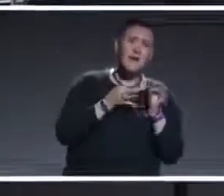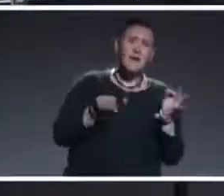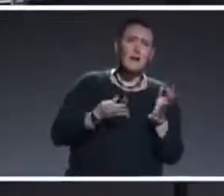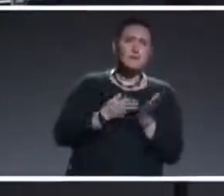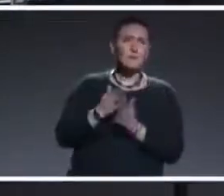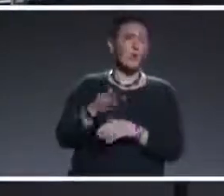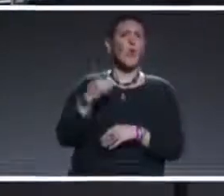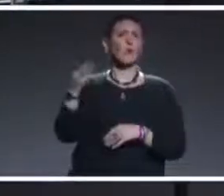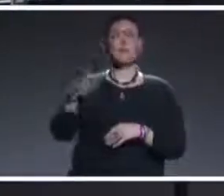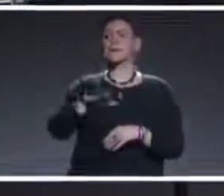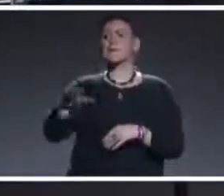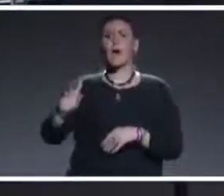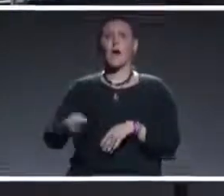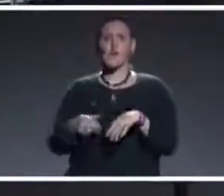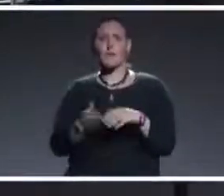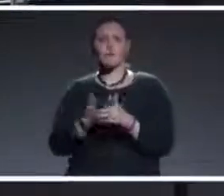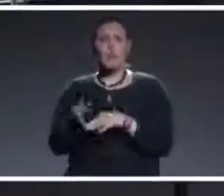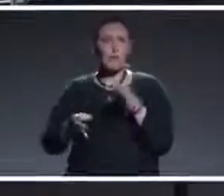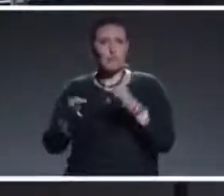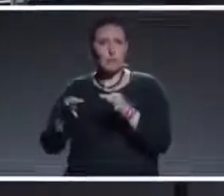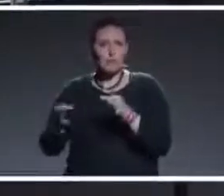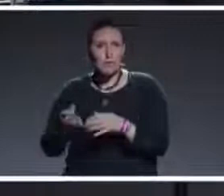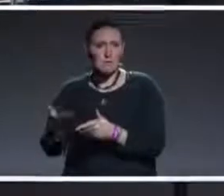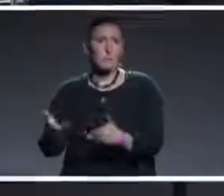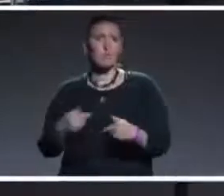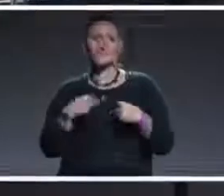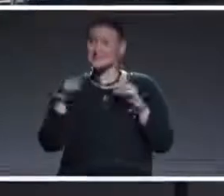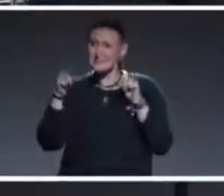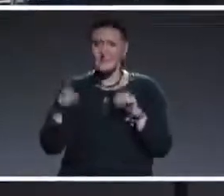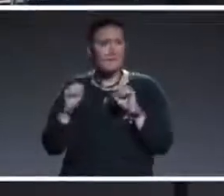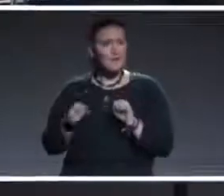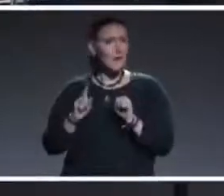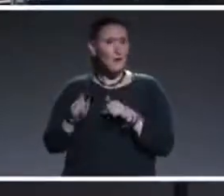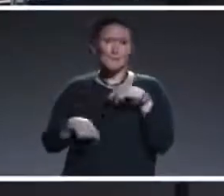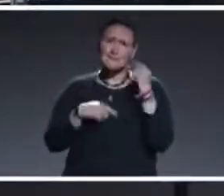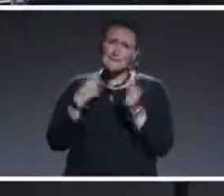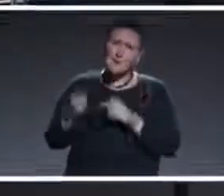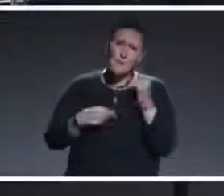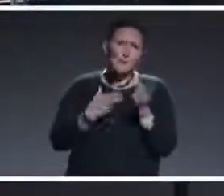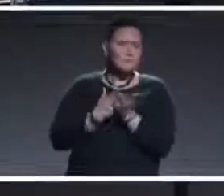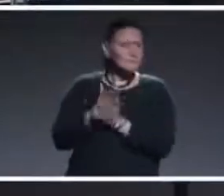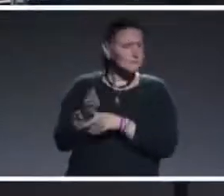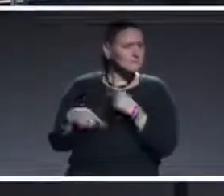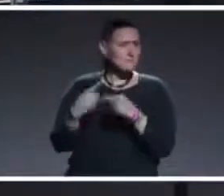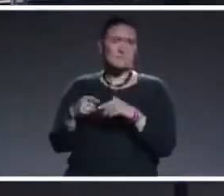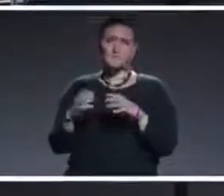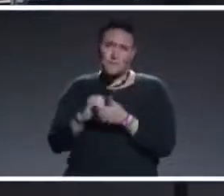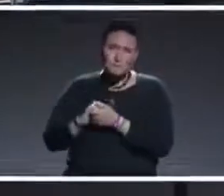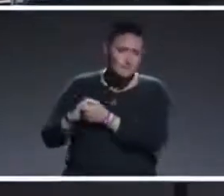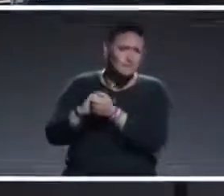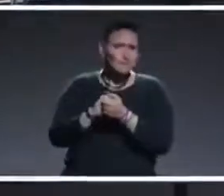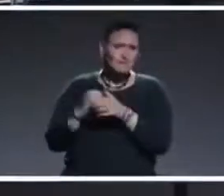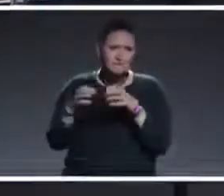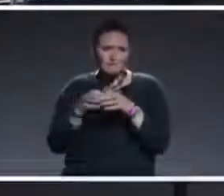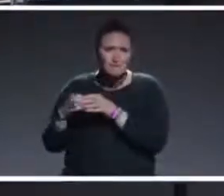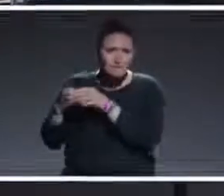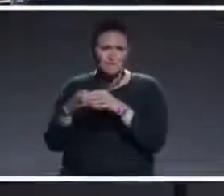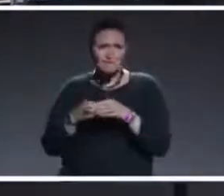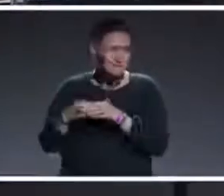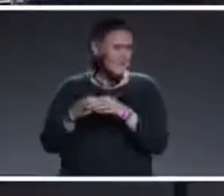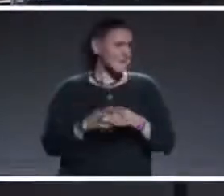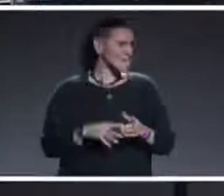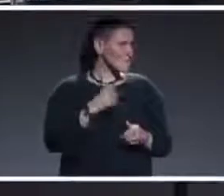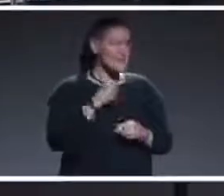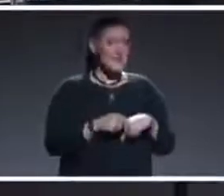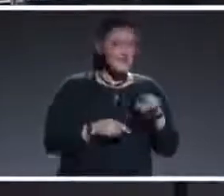and I could just do it forever. I could just make stuff up forever. And that's how it is with them. We just start saying, and then this